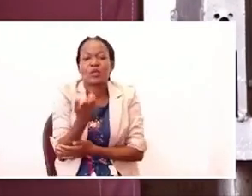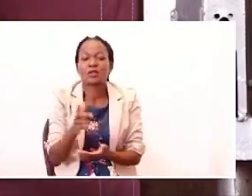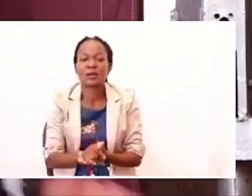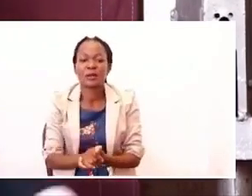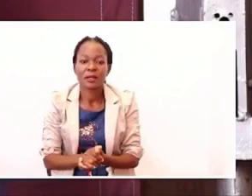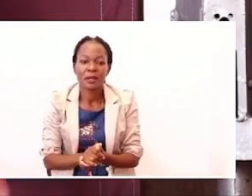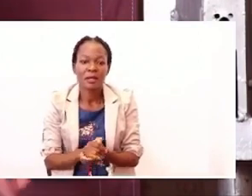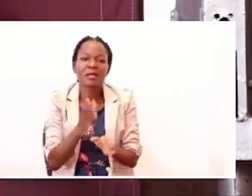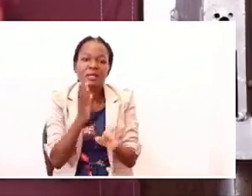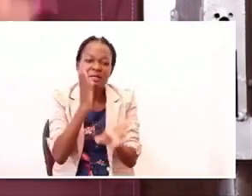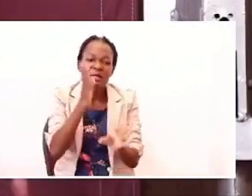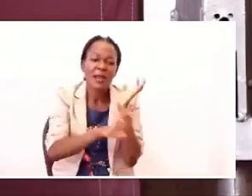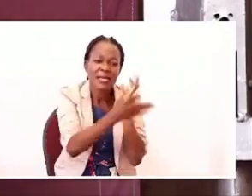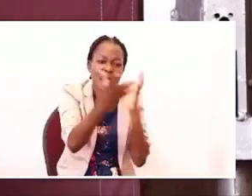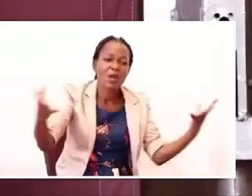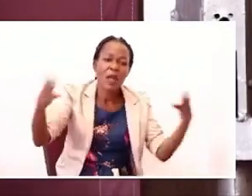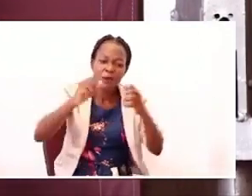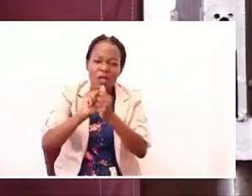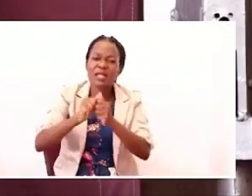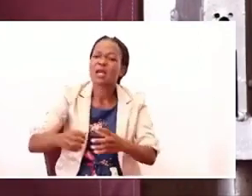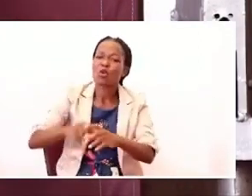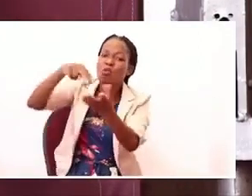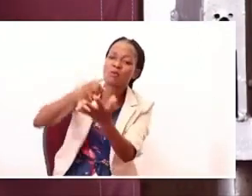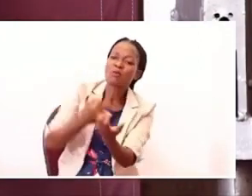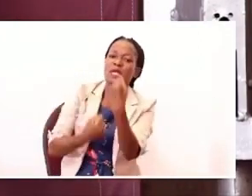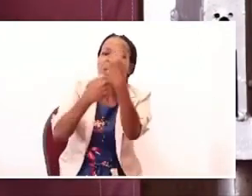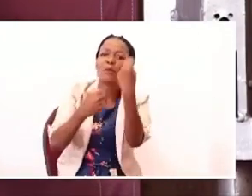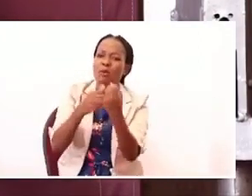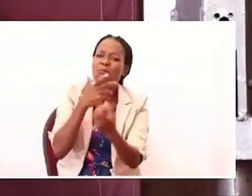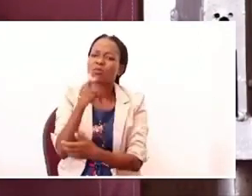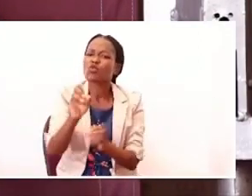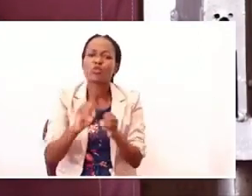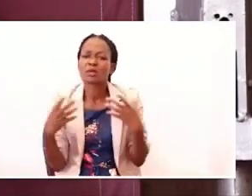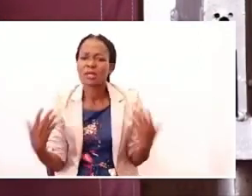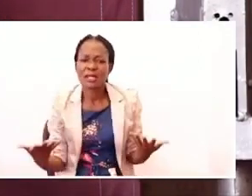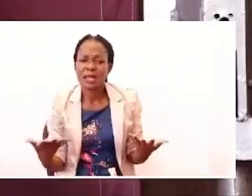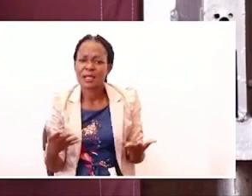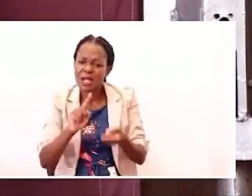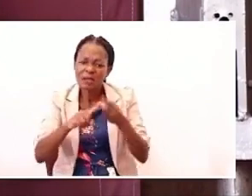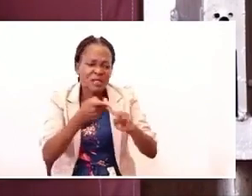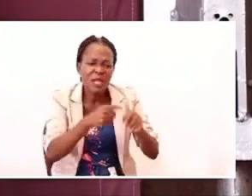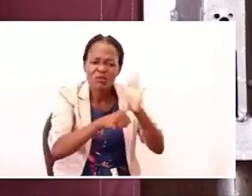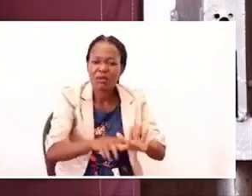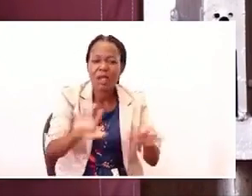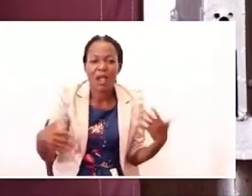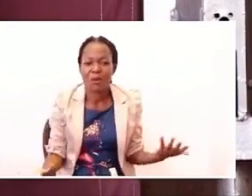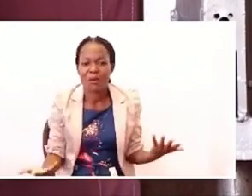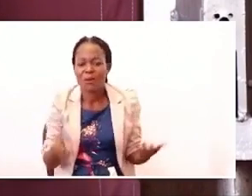instead of the rest of Africa coming together and saying, exactly, wait a minute, what are we doing to our colleagues?